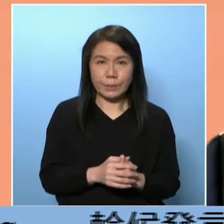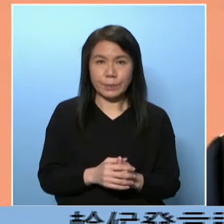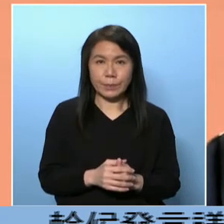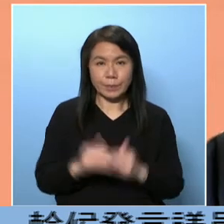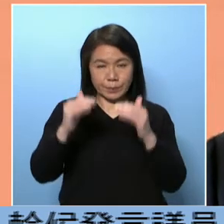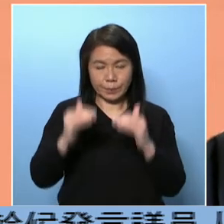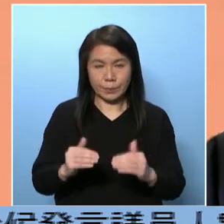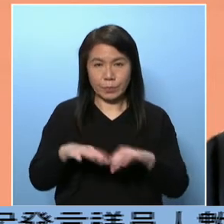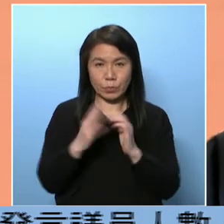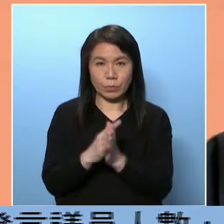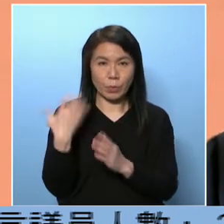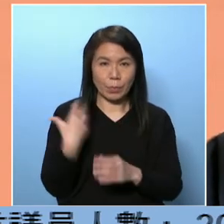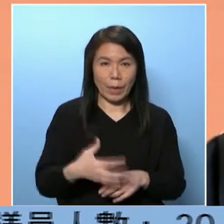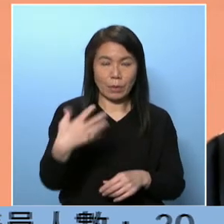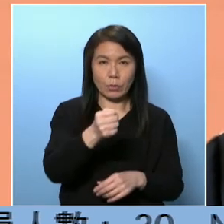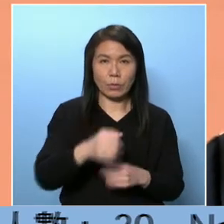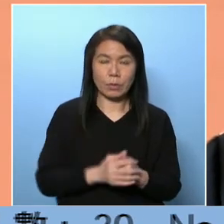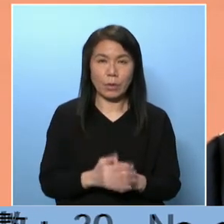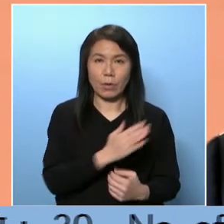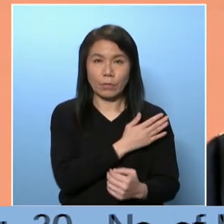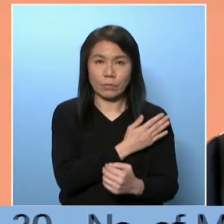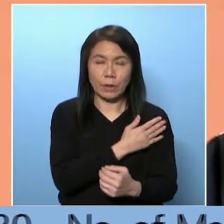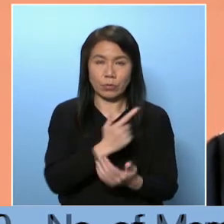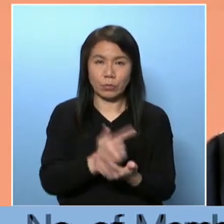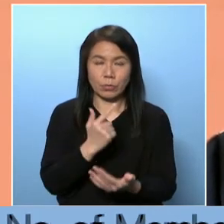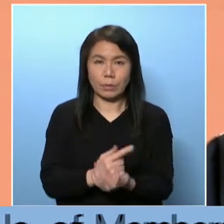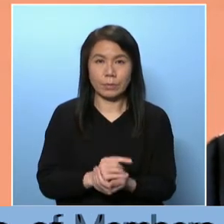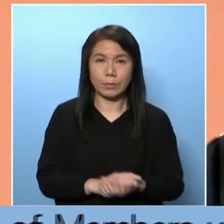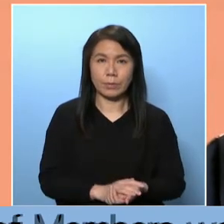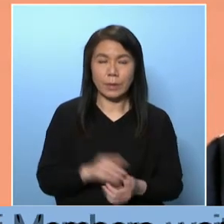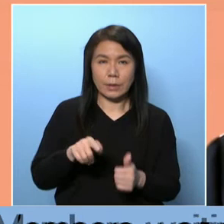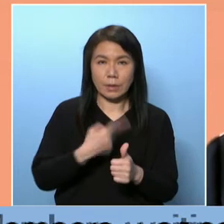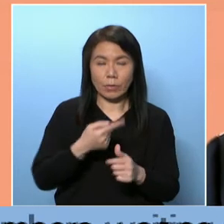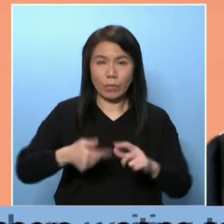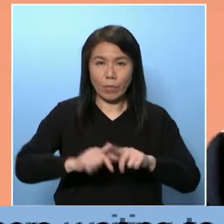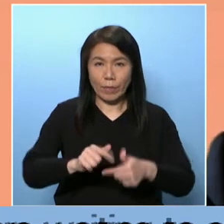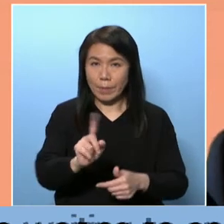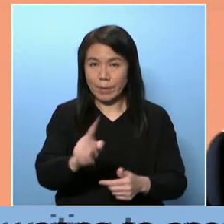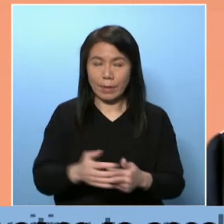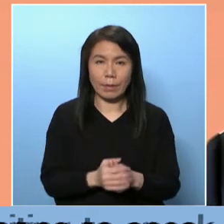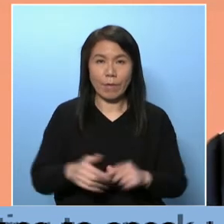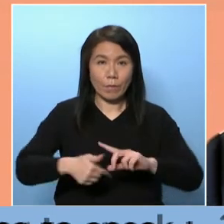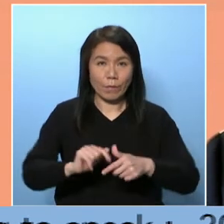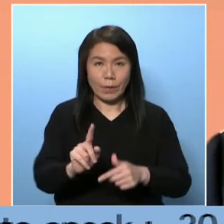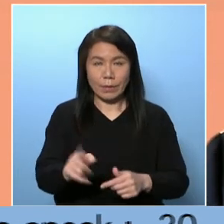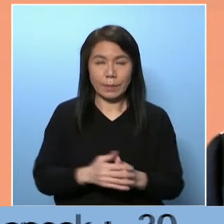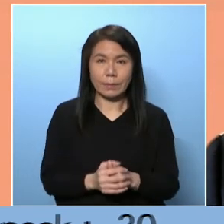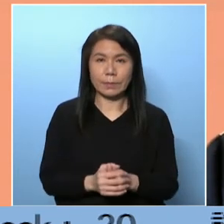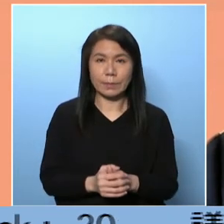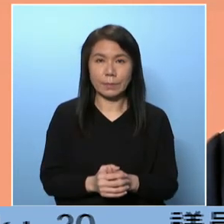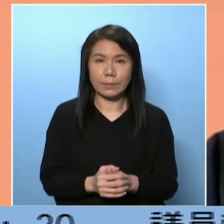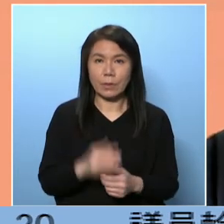government will be taking control, and it will have to take up the overall responsibility, and it will have